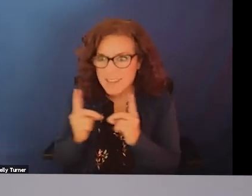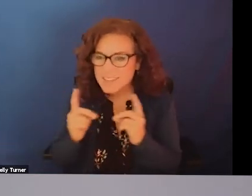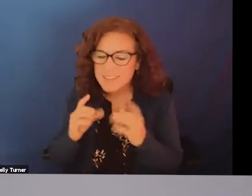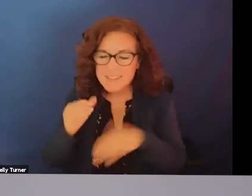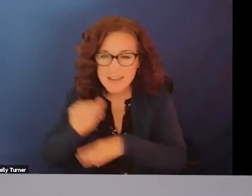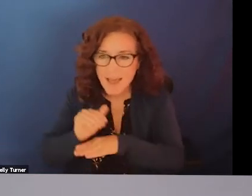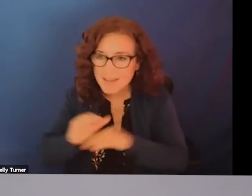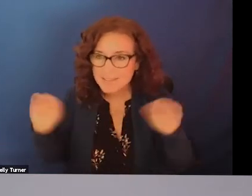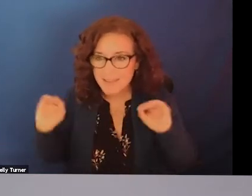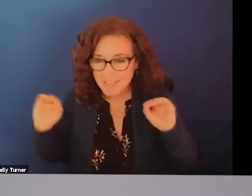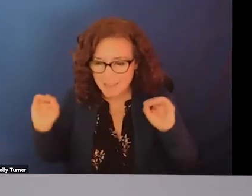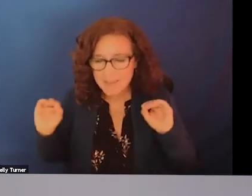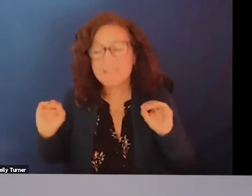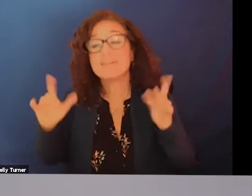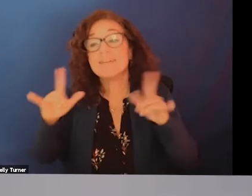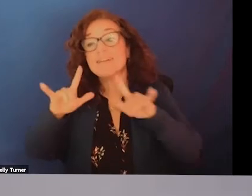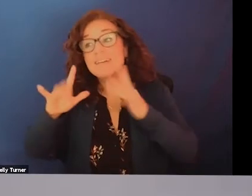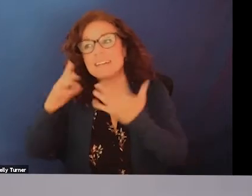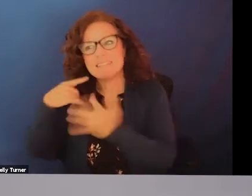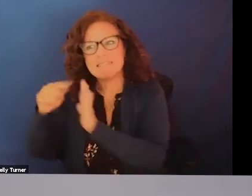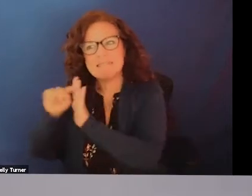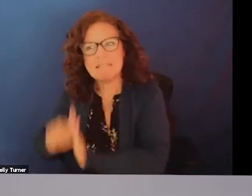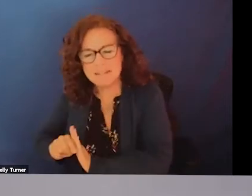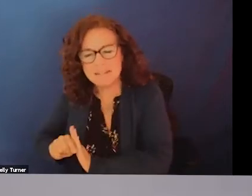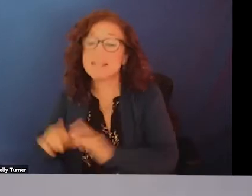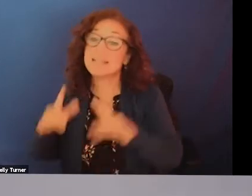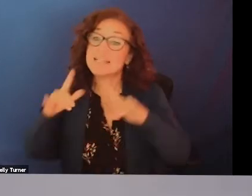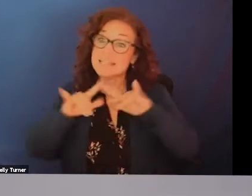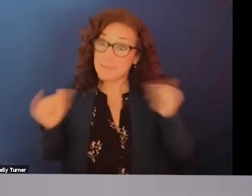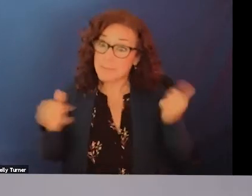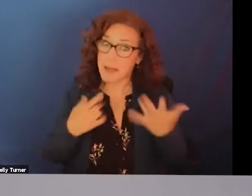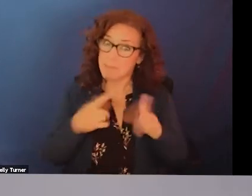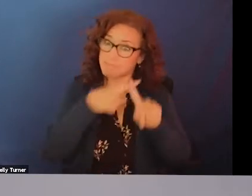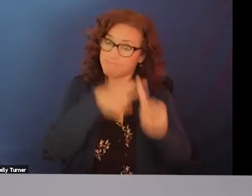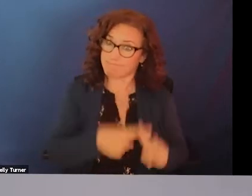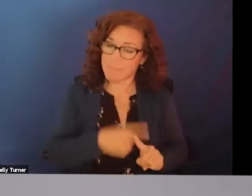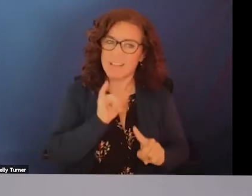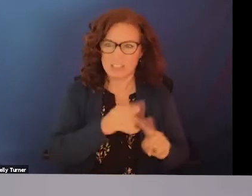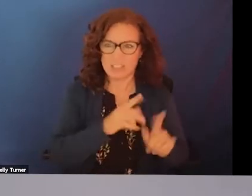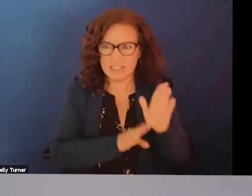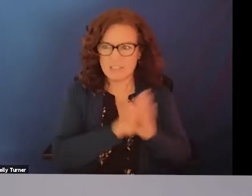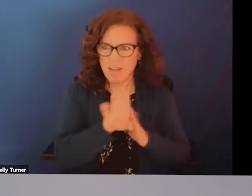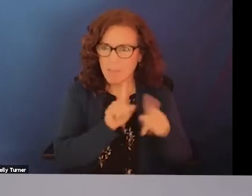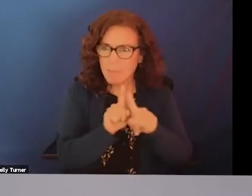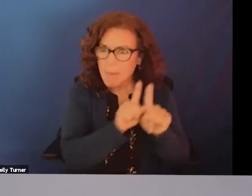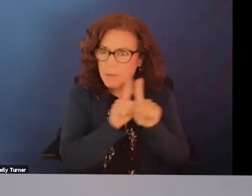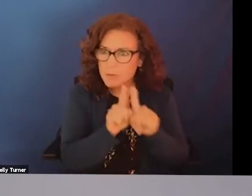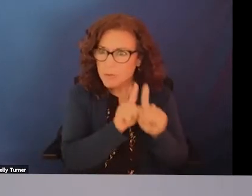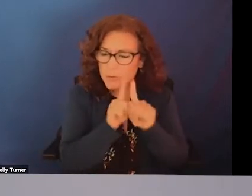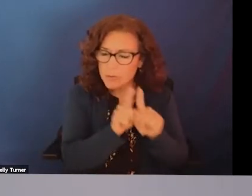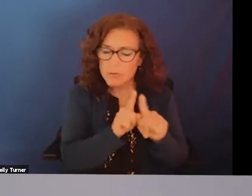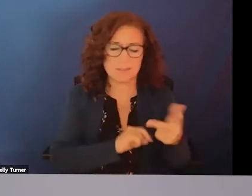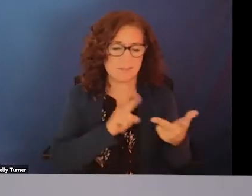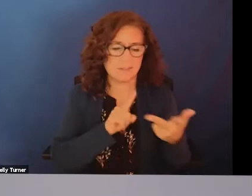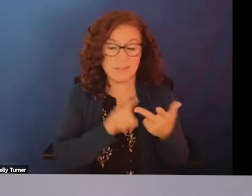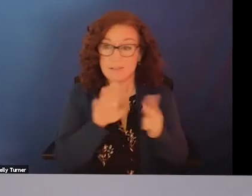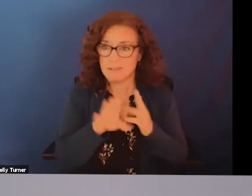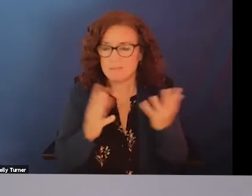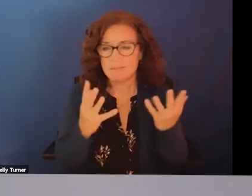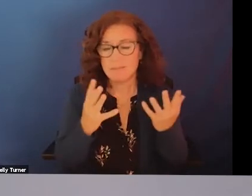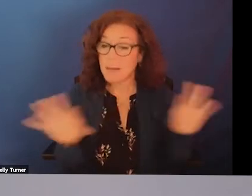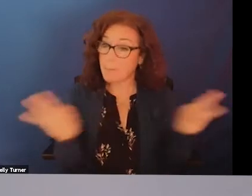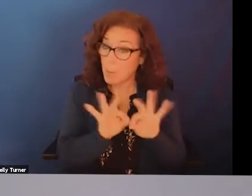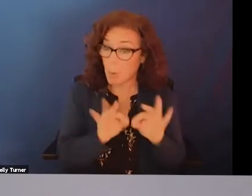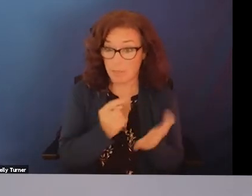with amazing mentors and colleagues that developed relationships for life, an important thesis that we should talk more about